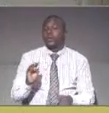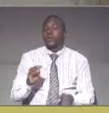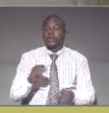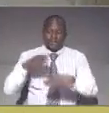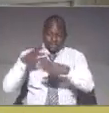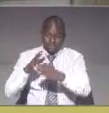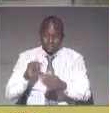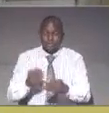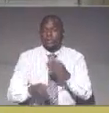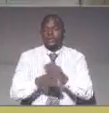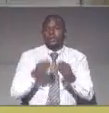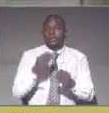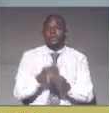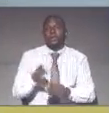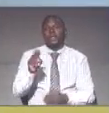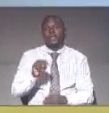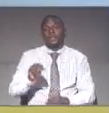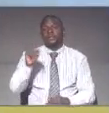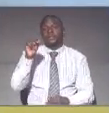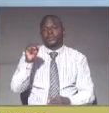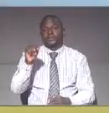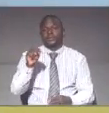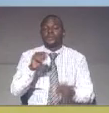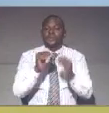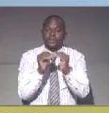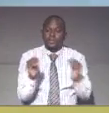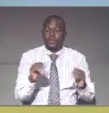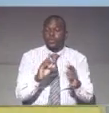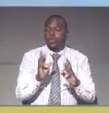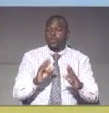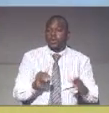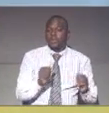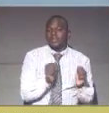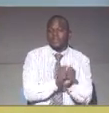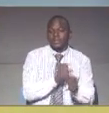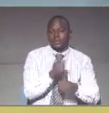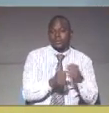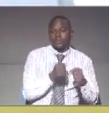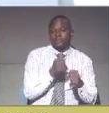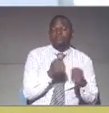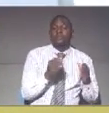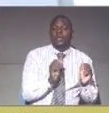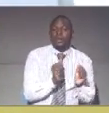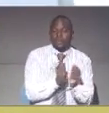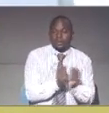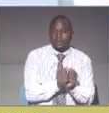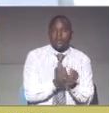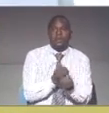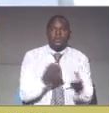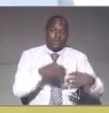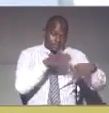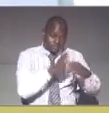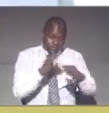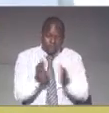will be elevated to international standard, with already 10 of them in that class. Because the labs are so many, especially